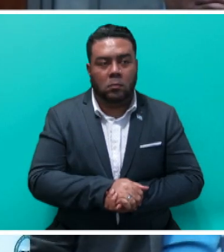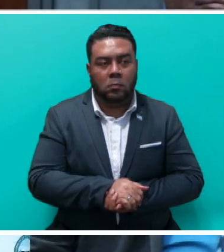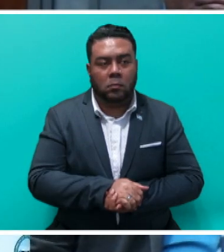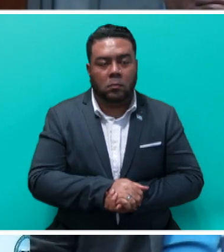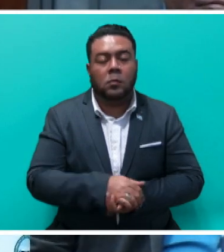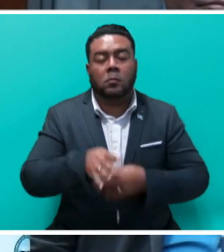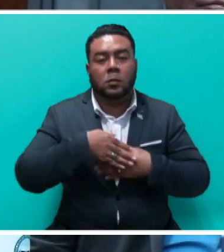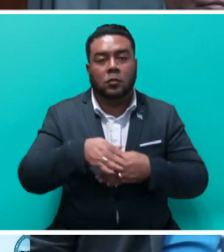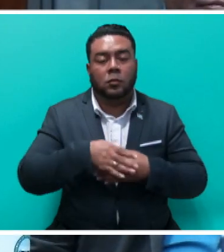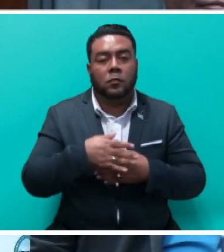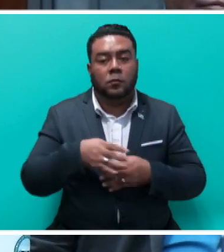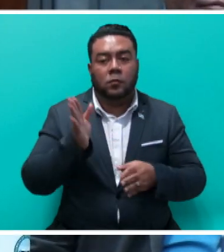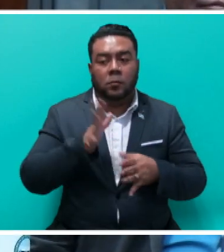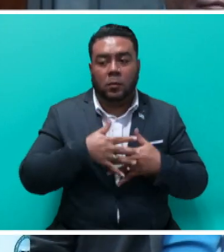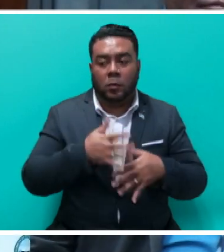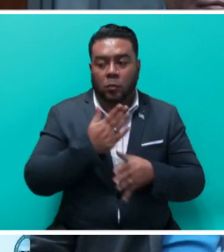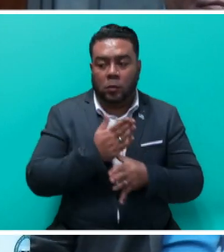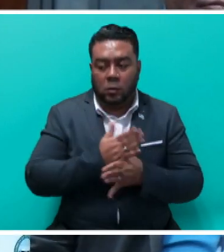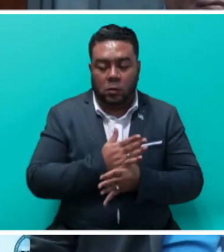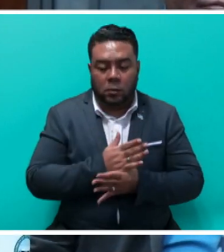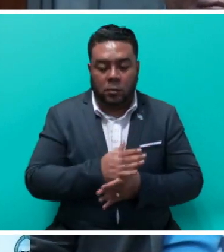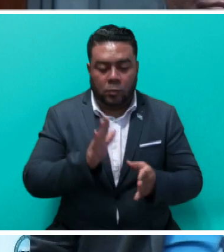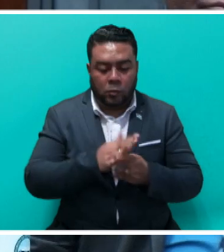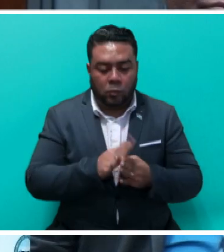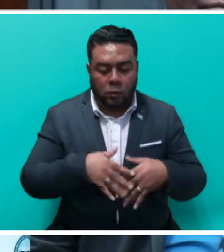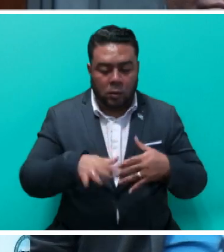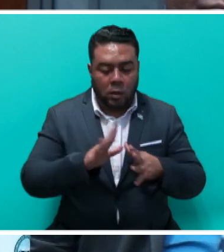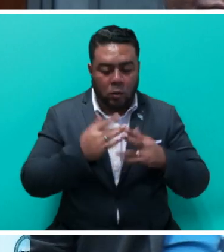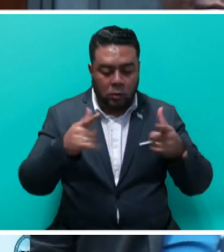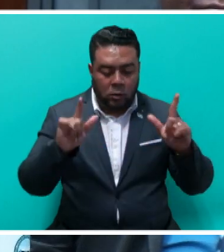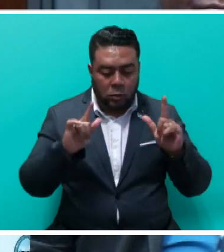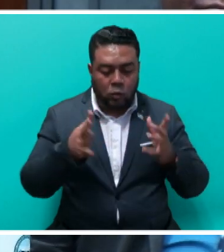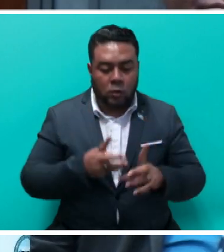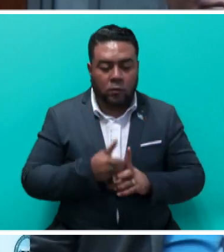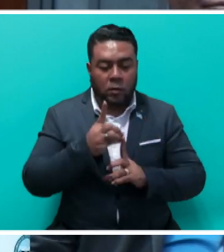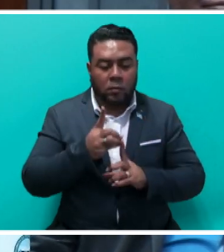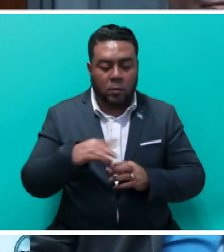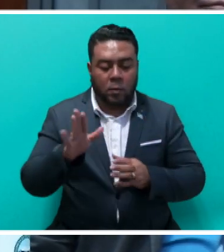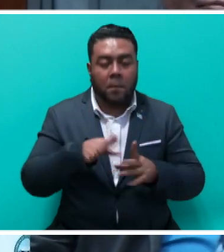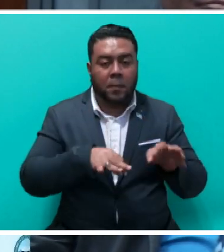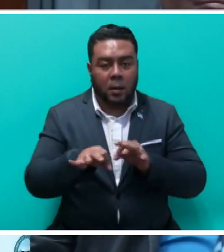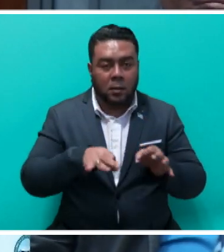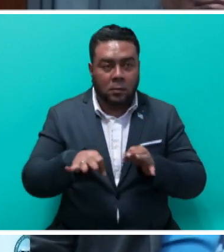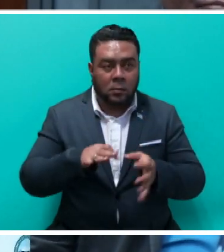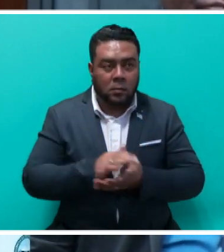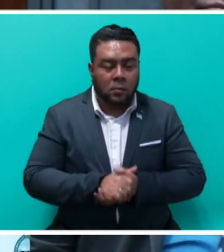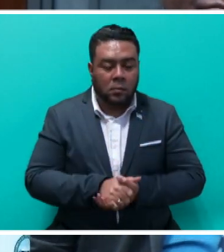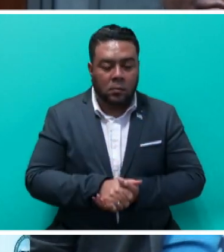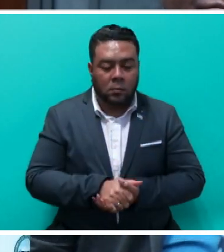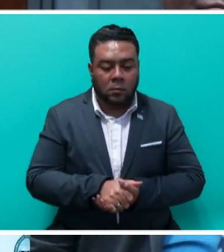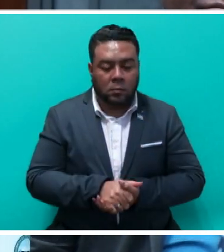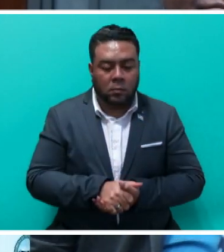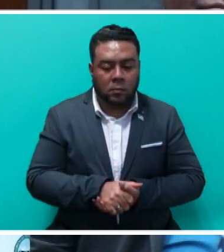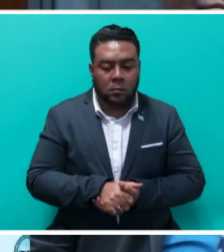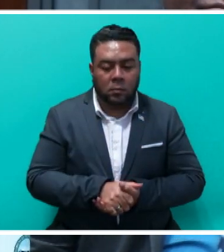of Public Works, we will work with the municipal councils to develop comprehensive plans for upgrading urban infrastructure